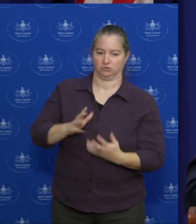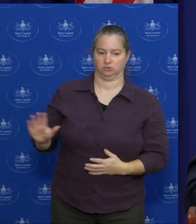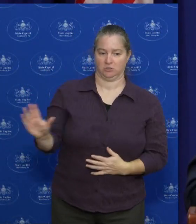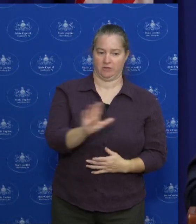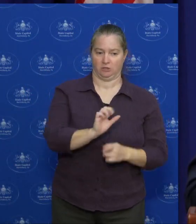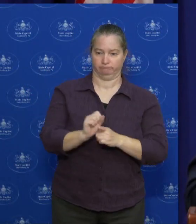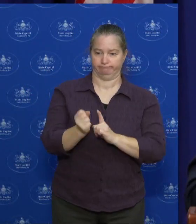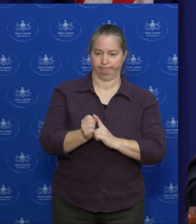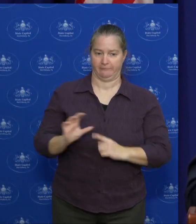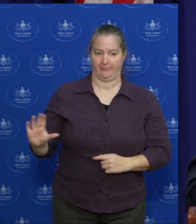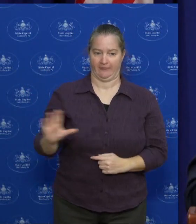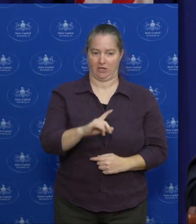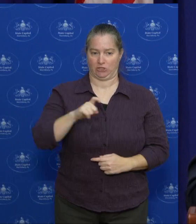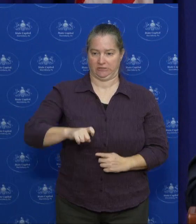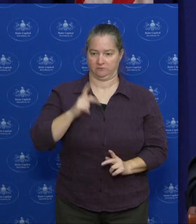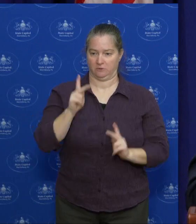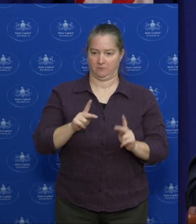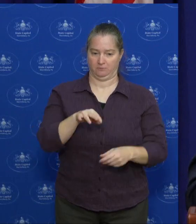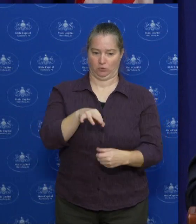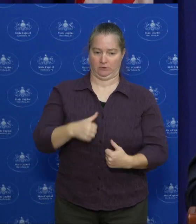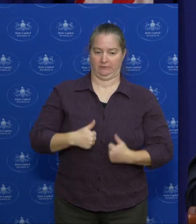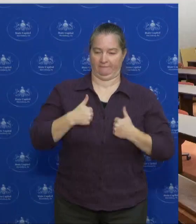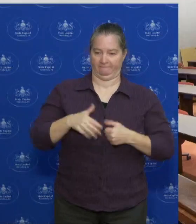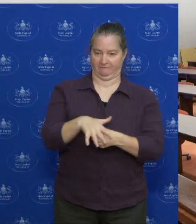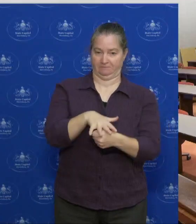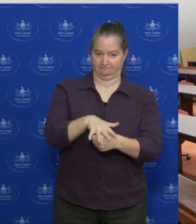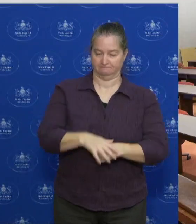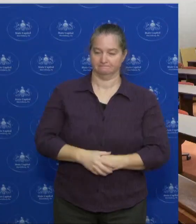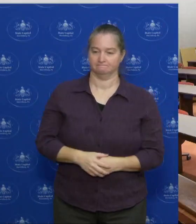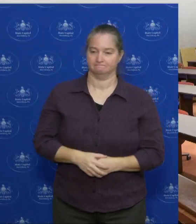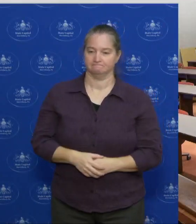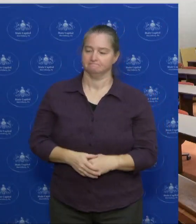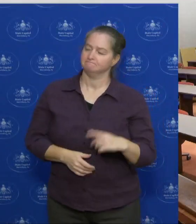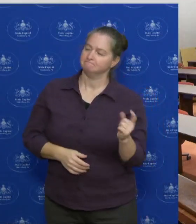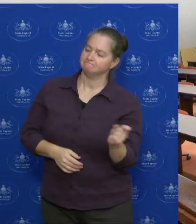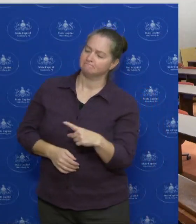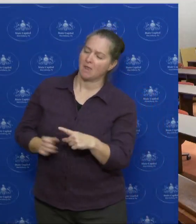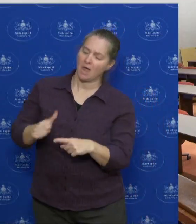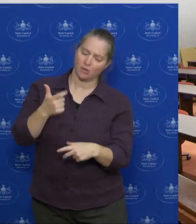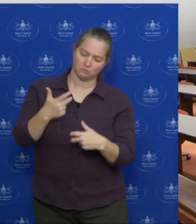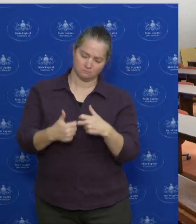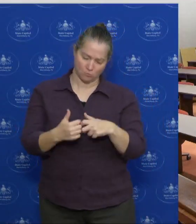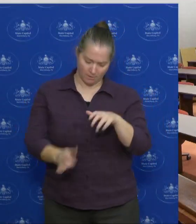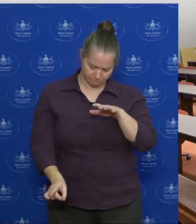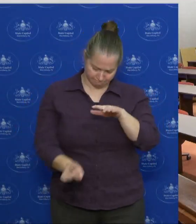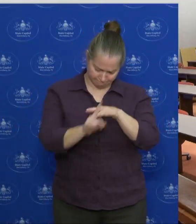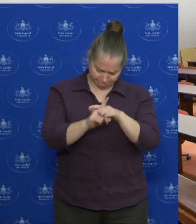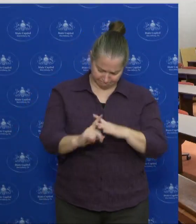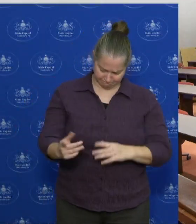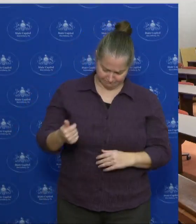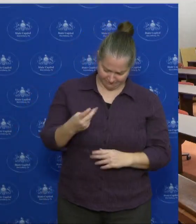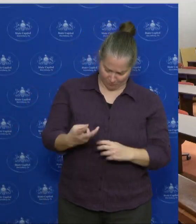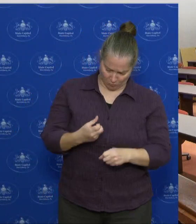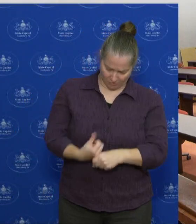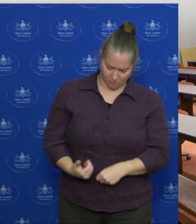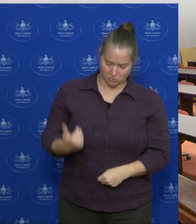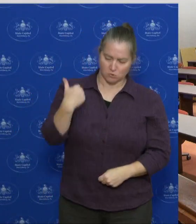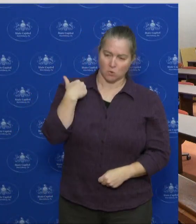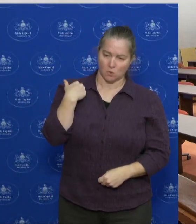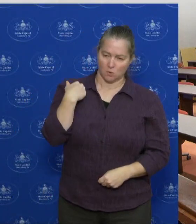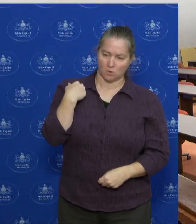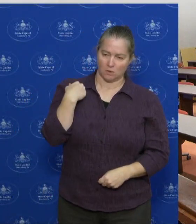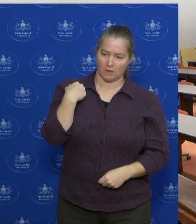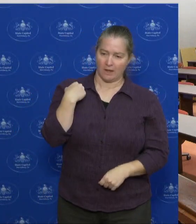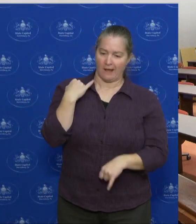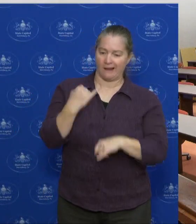their counties. One of the other issues that has arisen a couple of years ago was just the